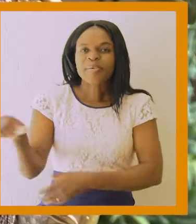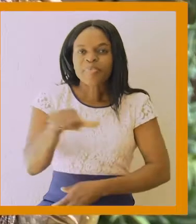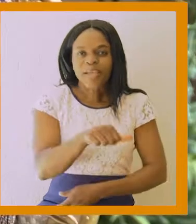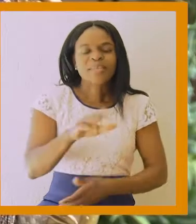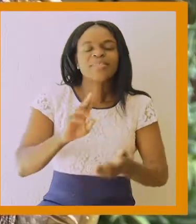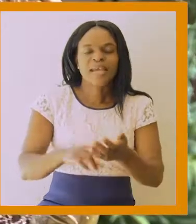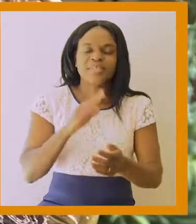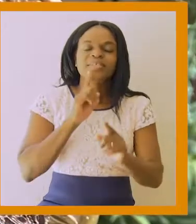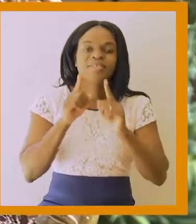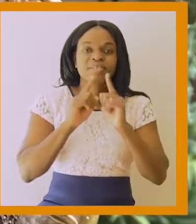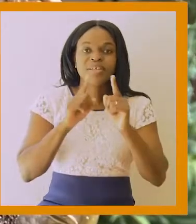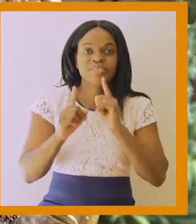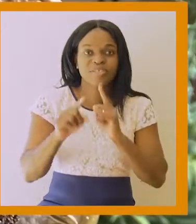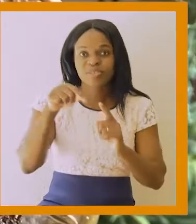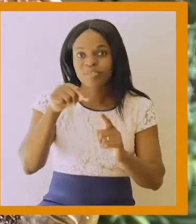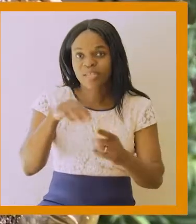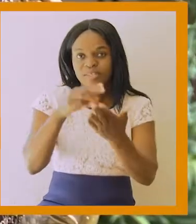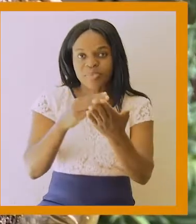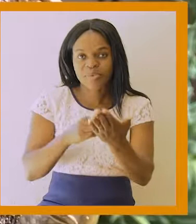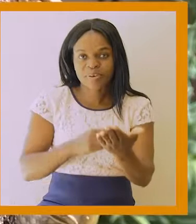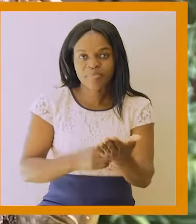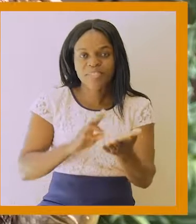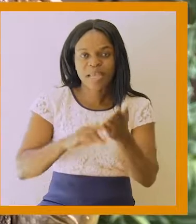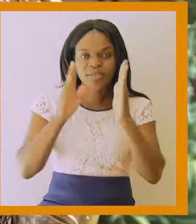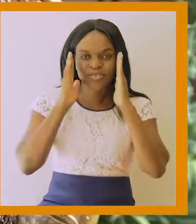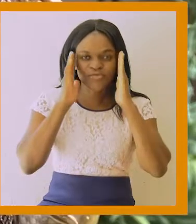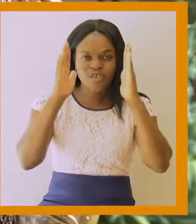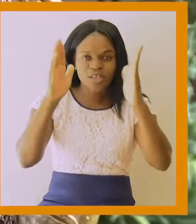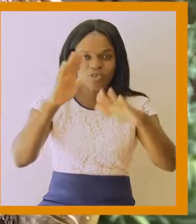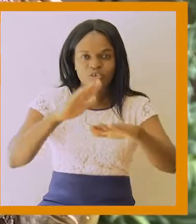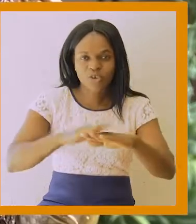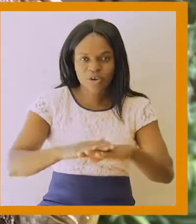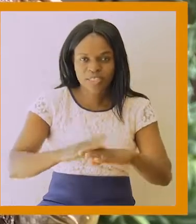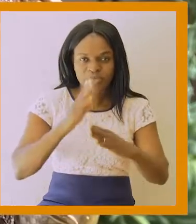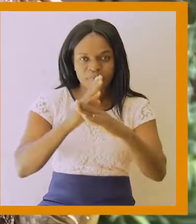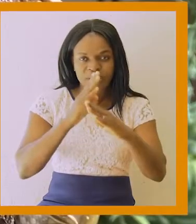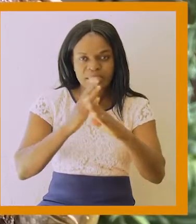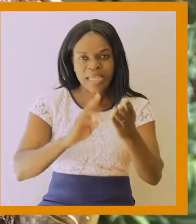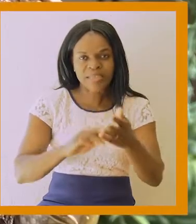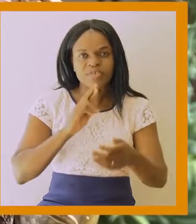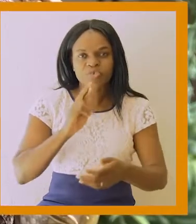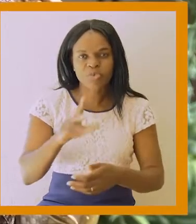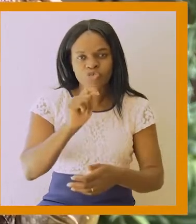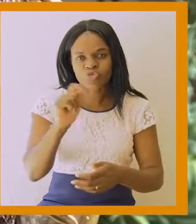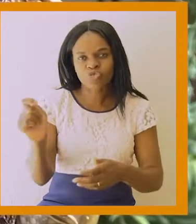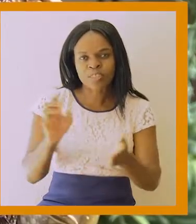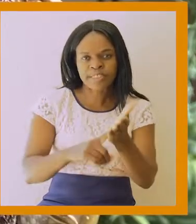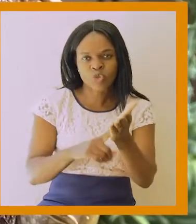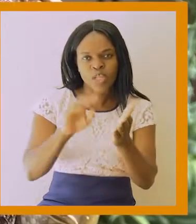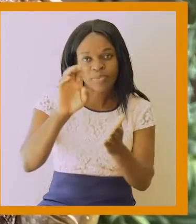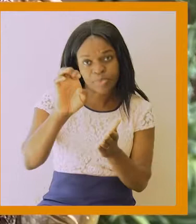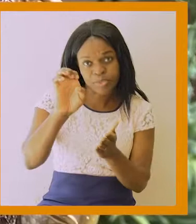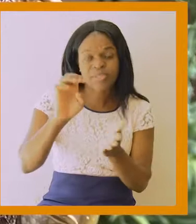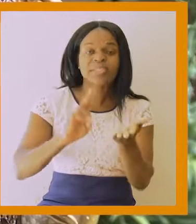Welcome back. Our discussion on the program today continues, and our focus is prevention and response